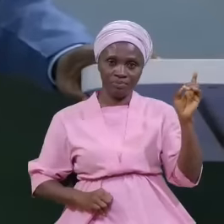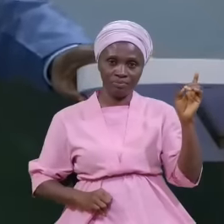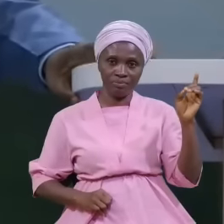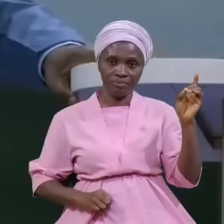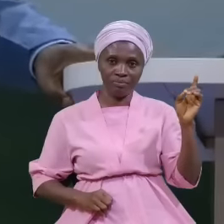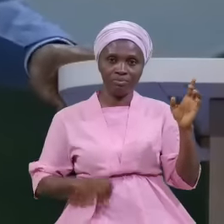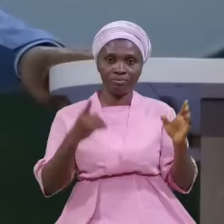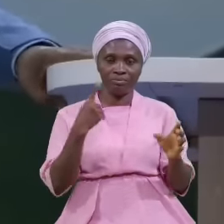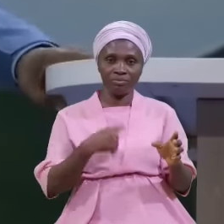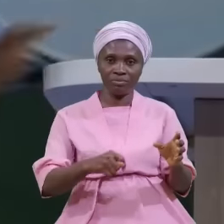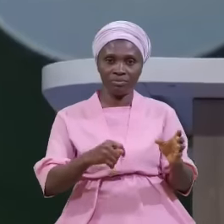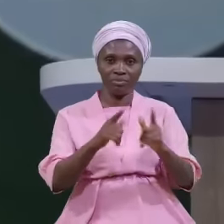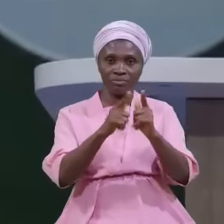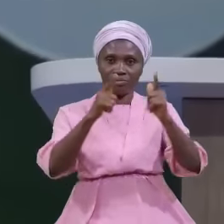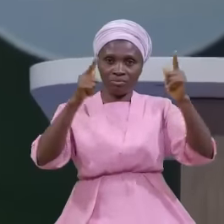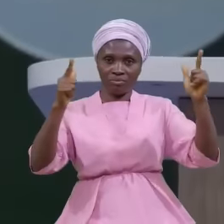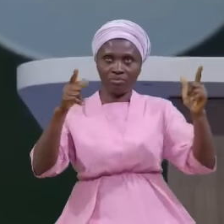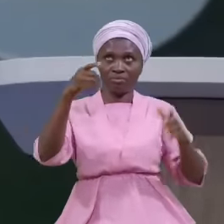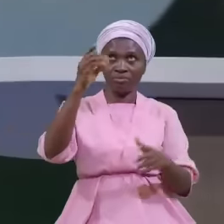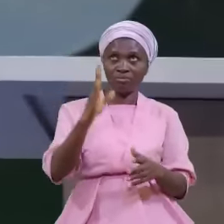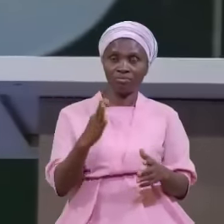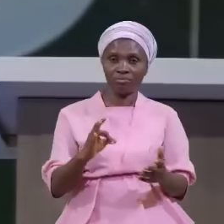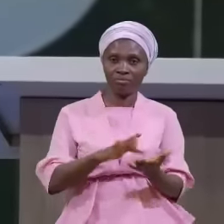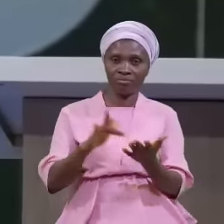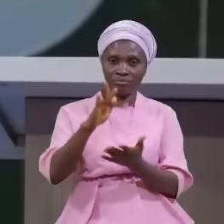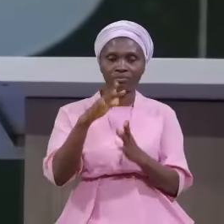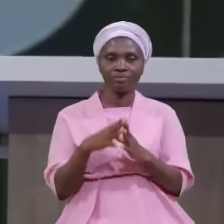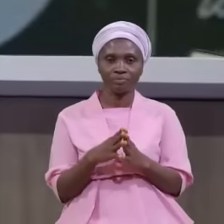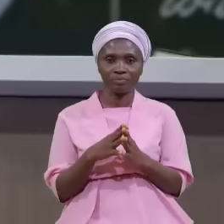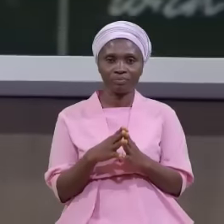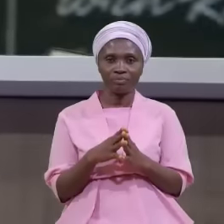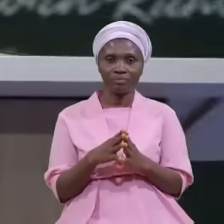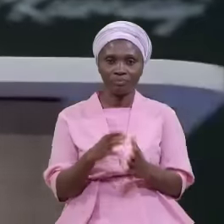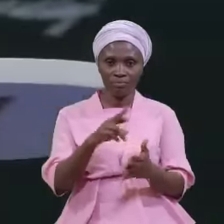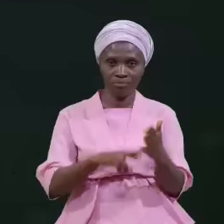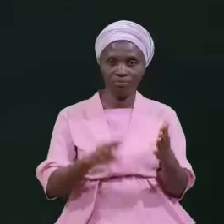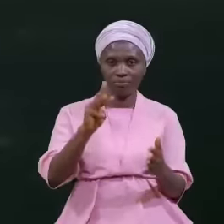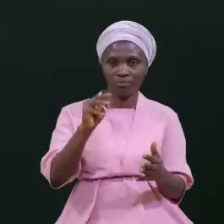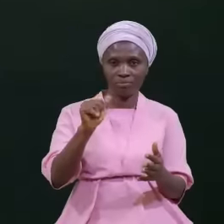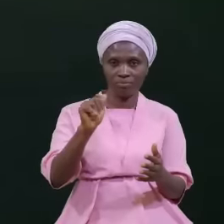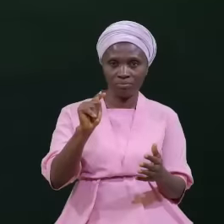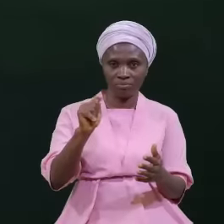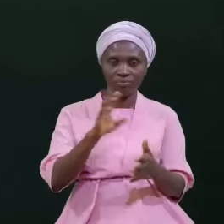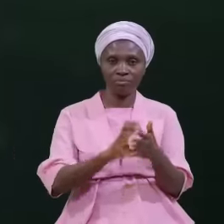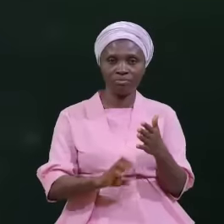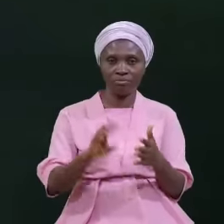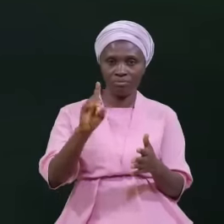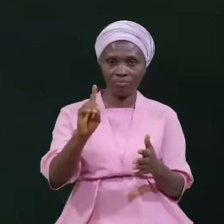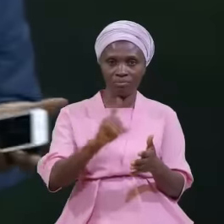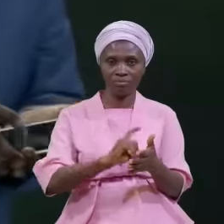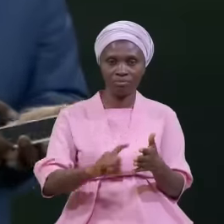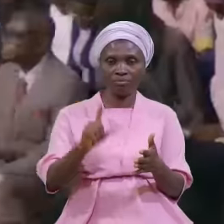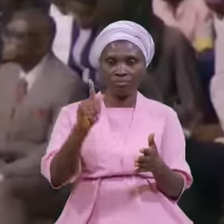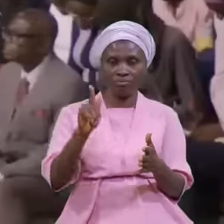majestic God of glory. Let's come back to Matthew chapter 1, and we're reading from verse 21.